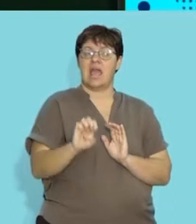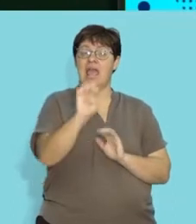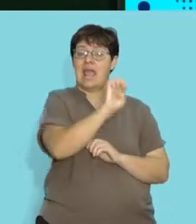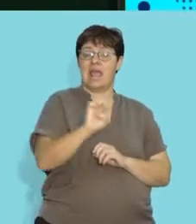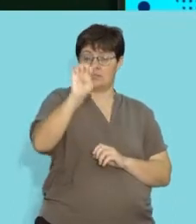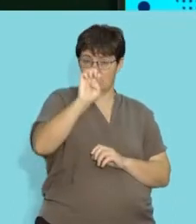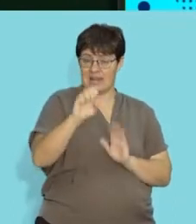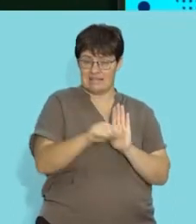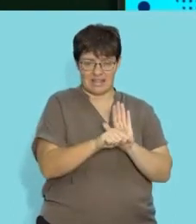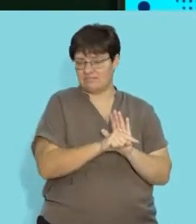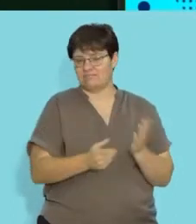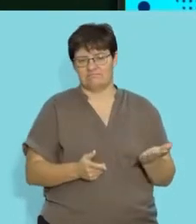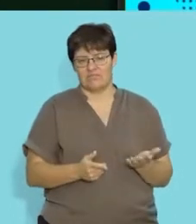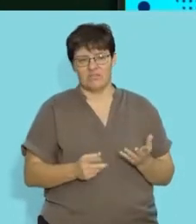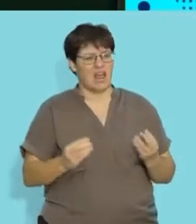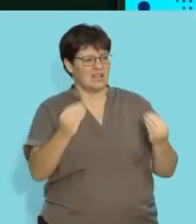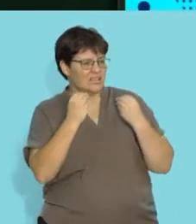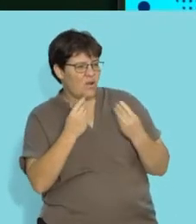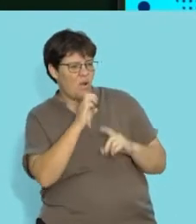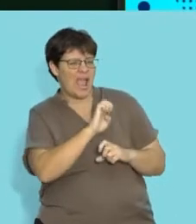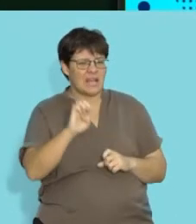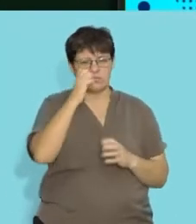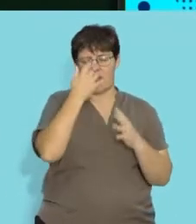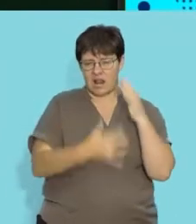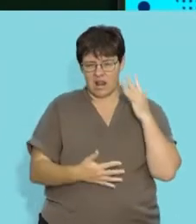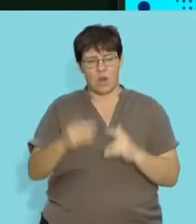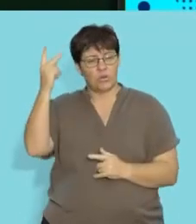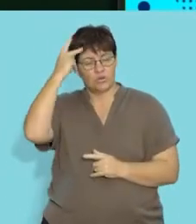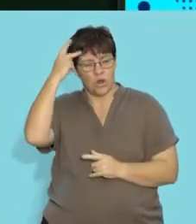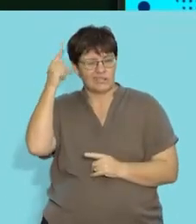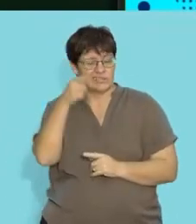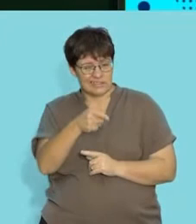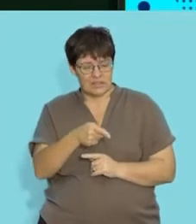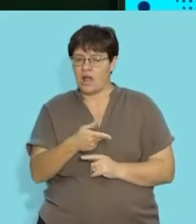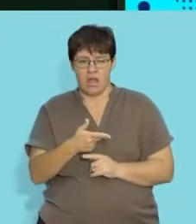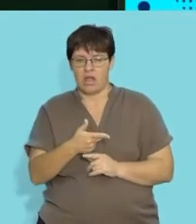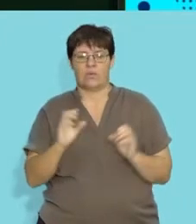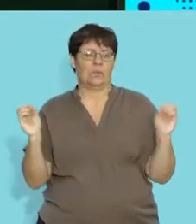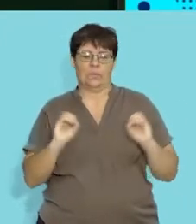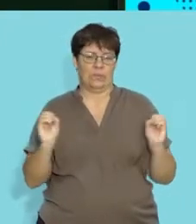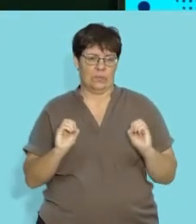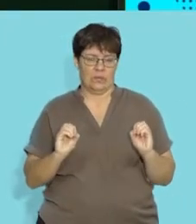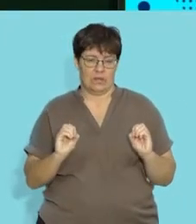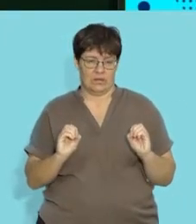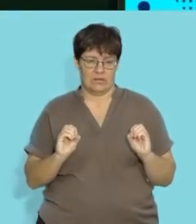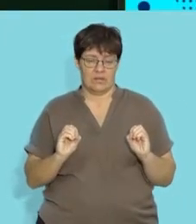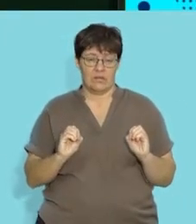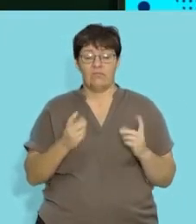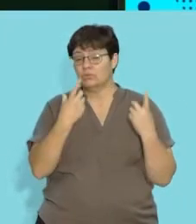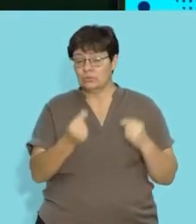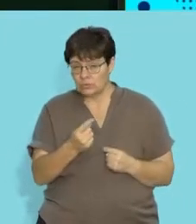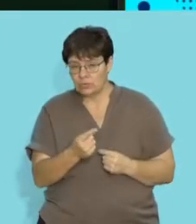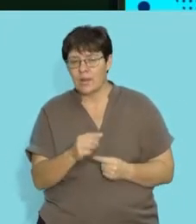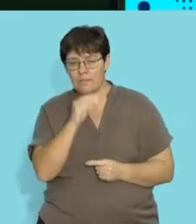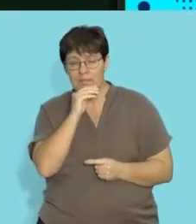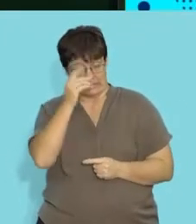is a negative. From your lessons about exponents and your knowledge of exponents, there is no way. I promise if